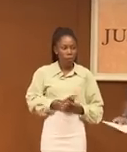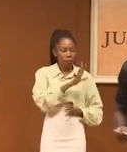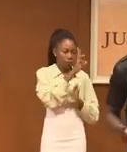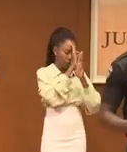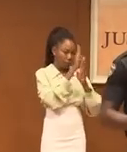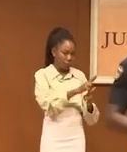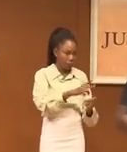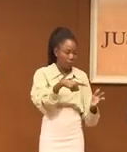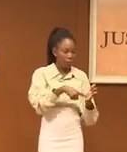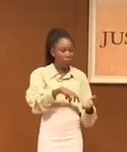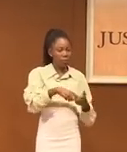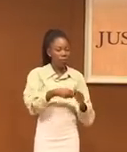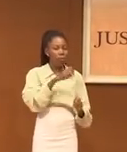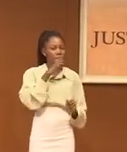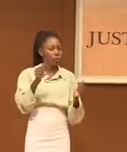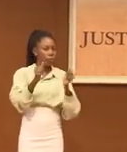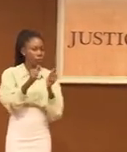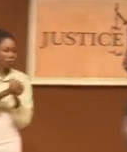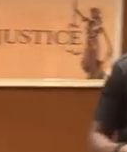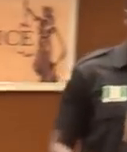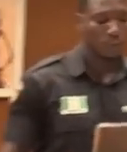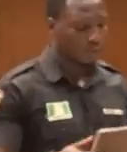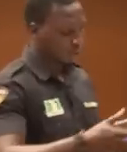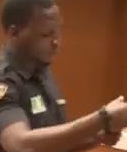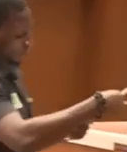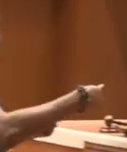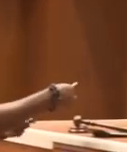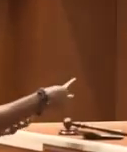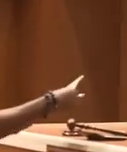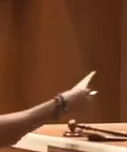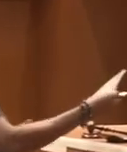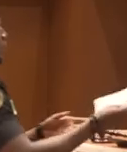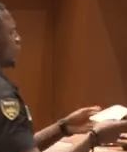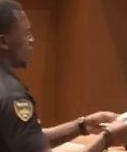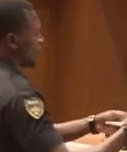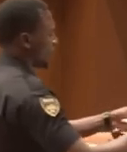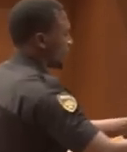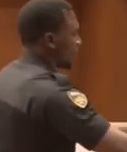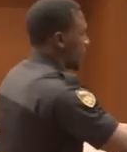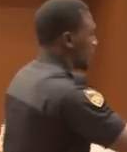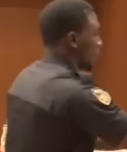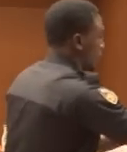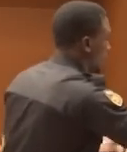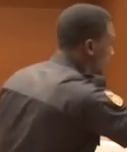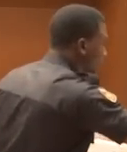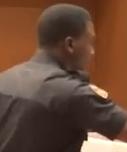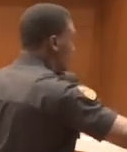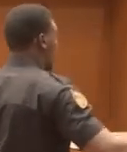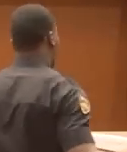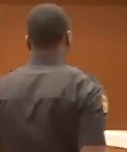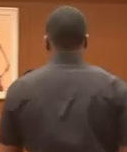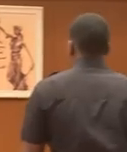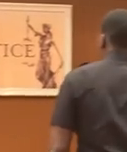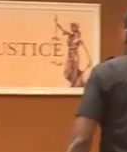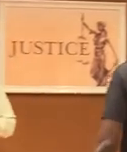Your Honor, this case is between Francis Ojo versus Mr. and Mrs. Yusuf. That is your Honor. Thank